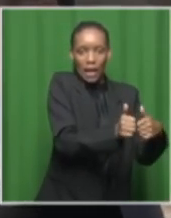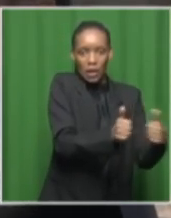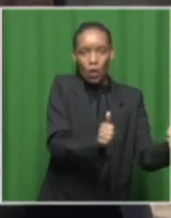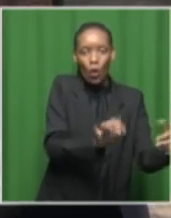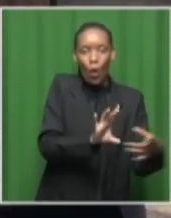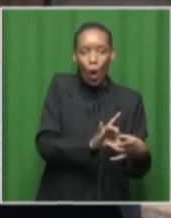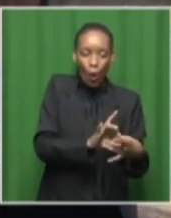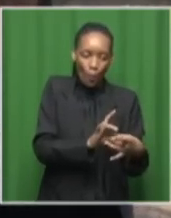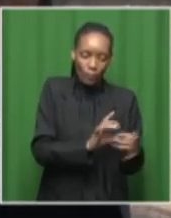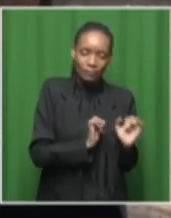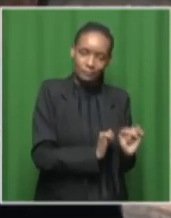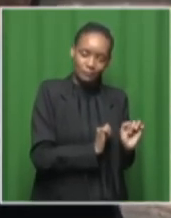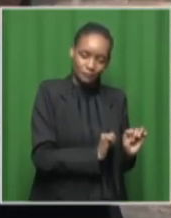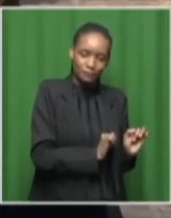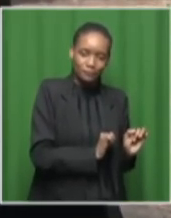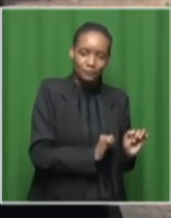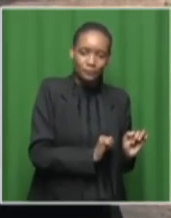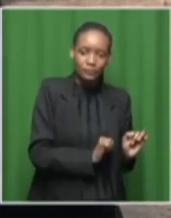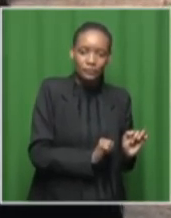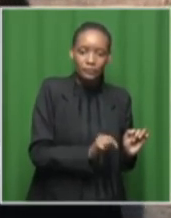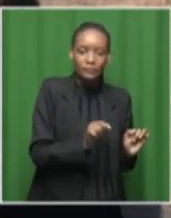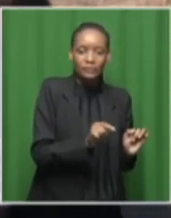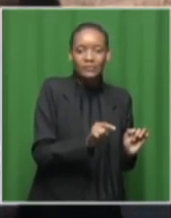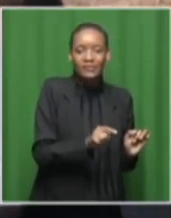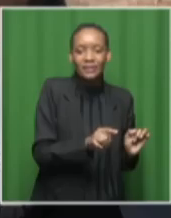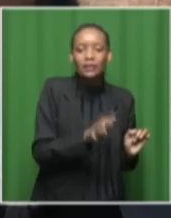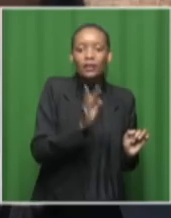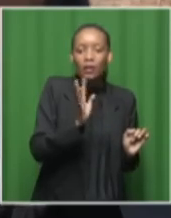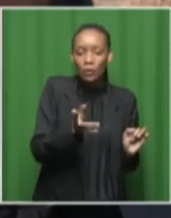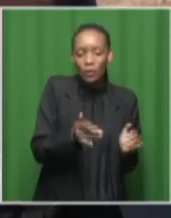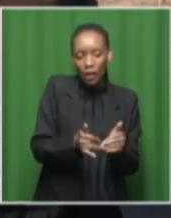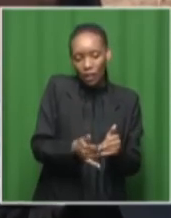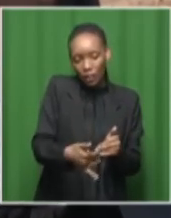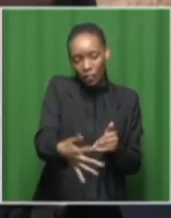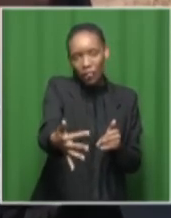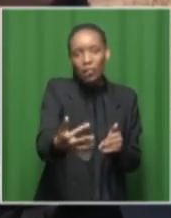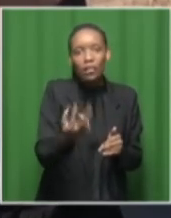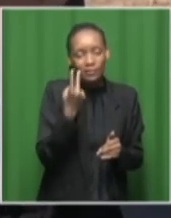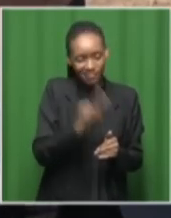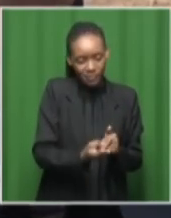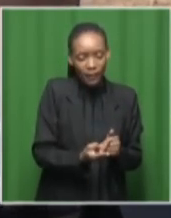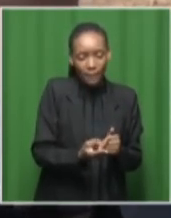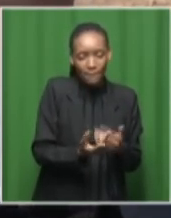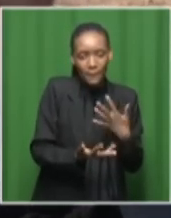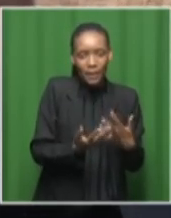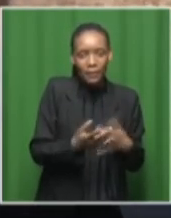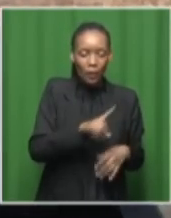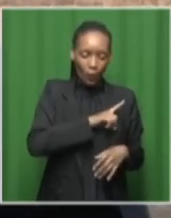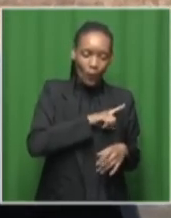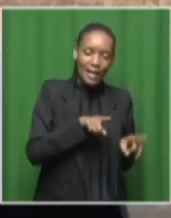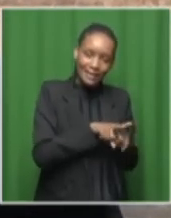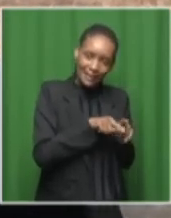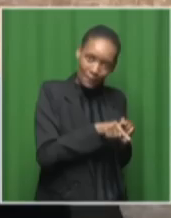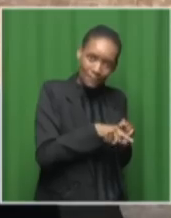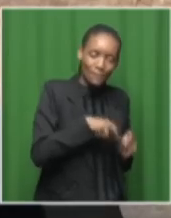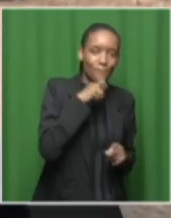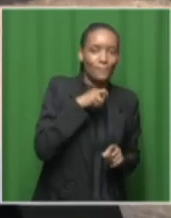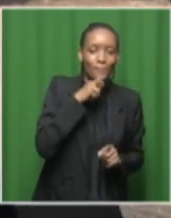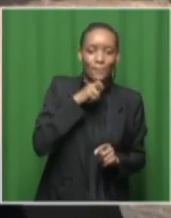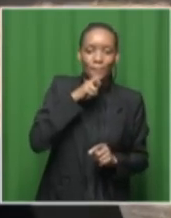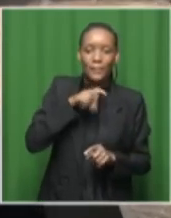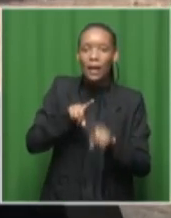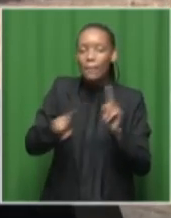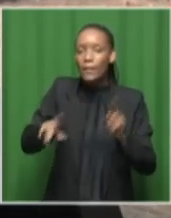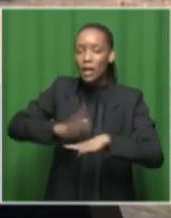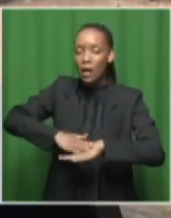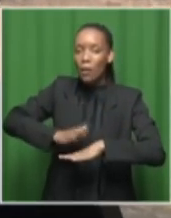Nkosi Mangosuthu Buthelezi. And this is probably going to be the scenes that we are now going to see in the coming days. But more and more